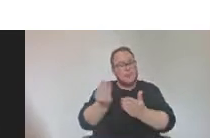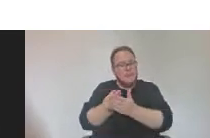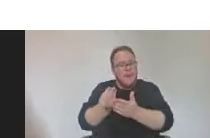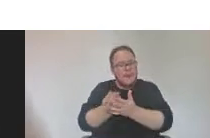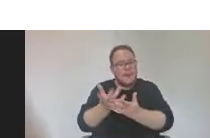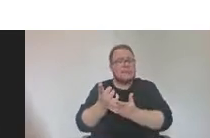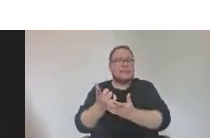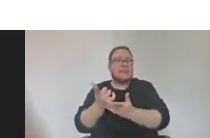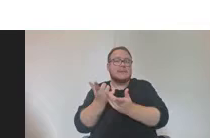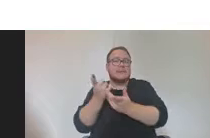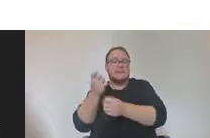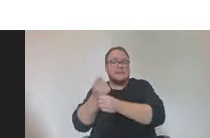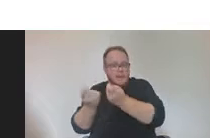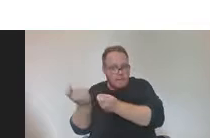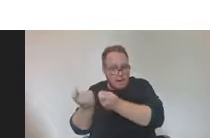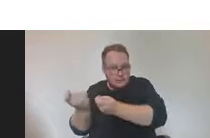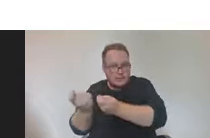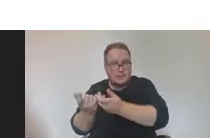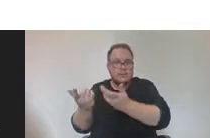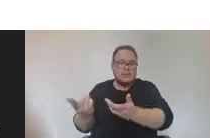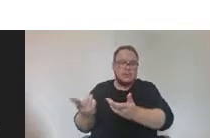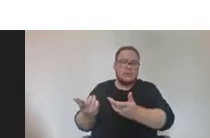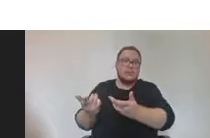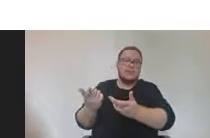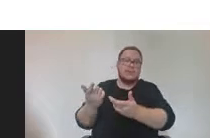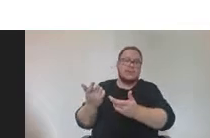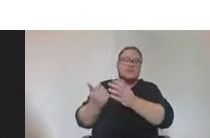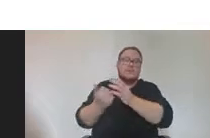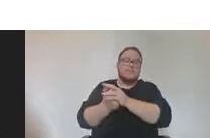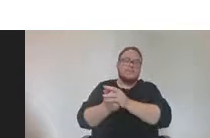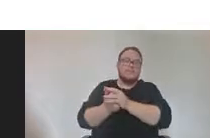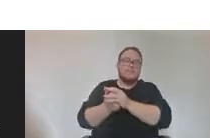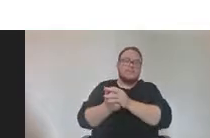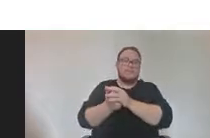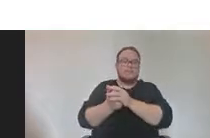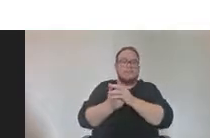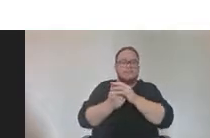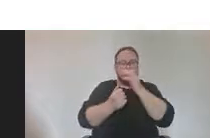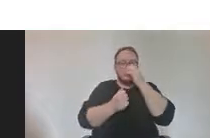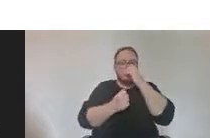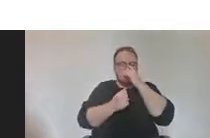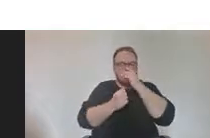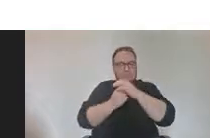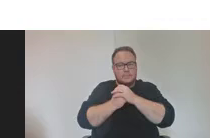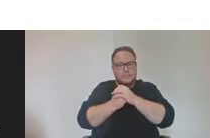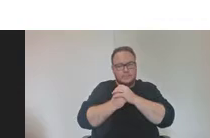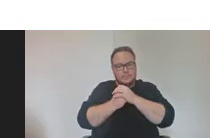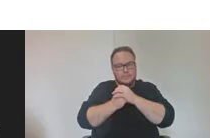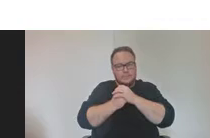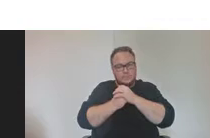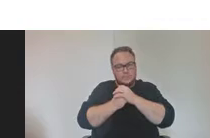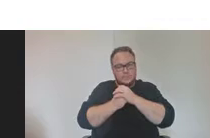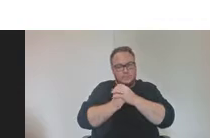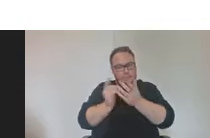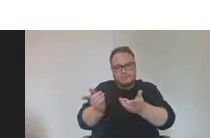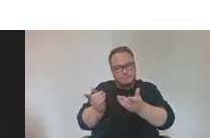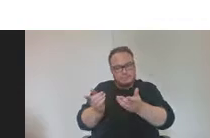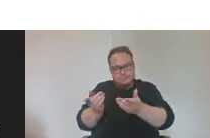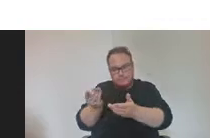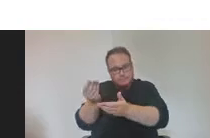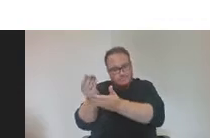always raise their head. It'd be nice just to be able to get on with things and do, but the world we live in is that there is